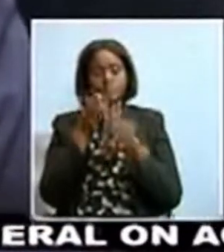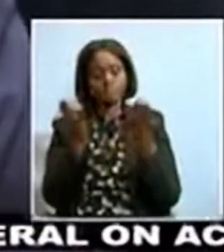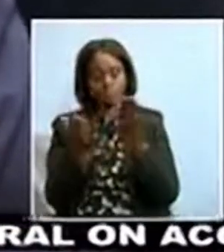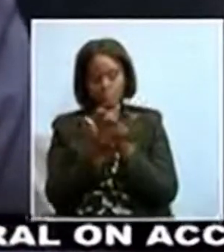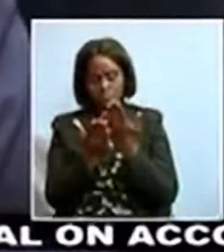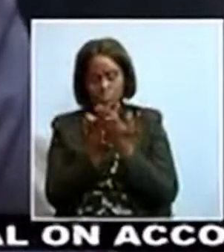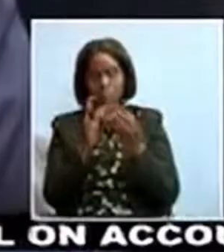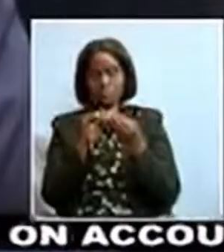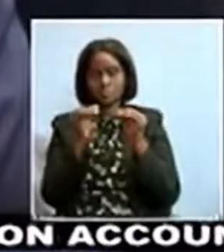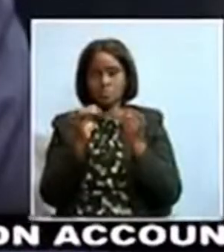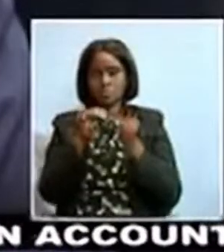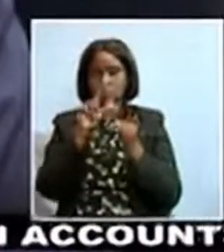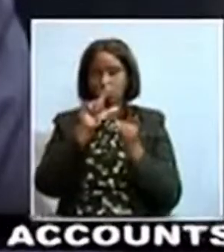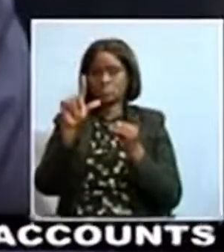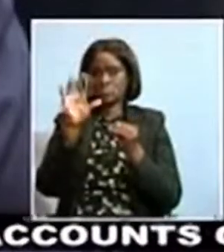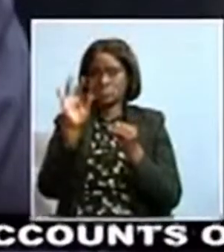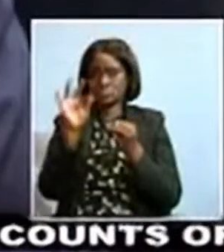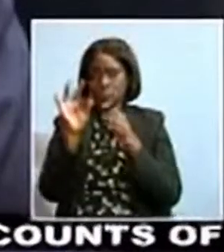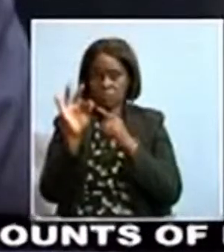Appendix 29.